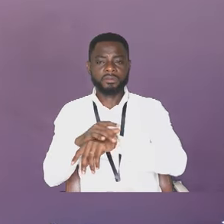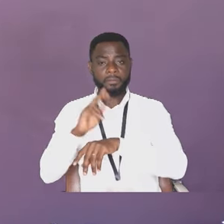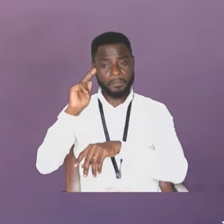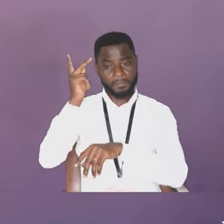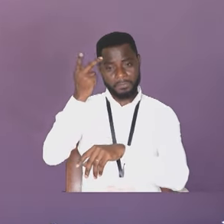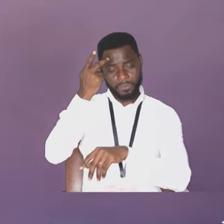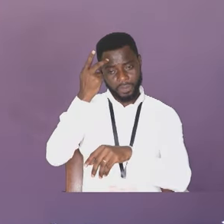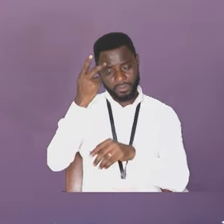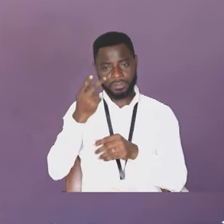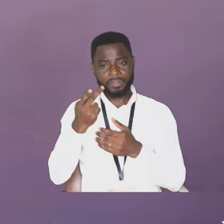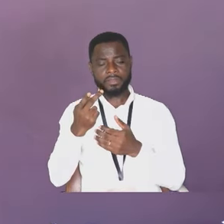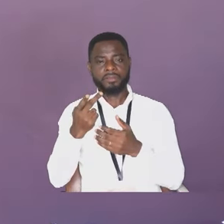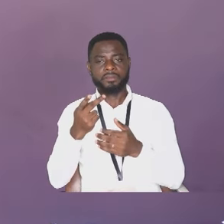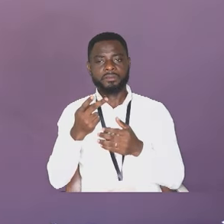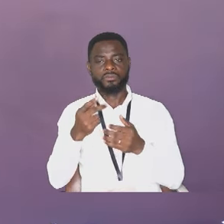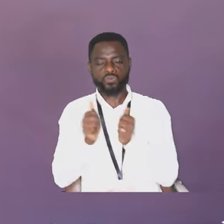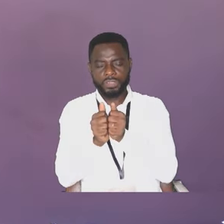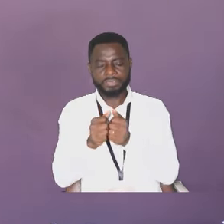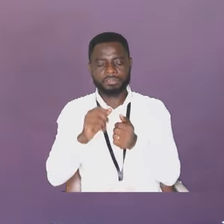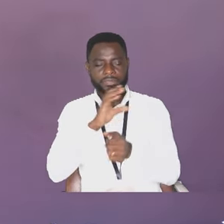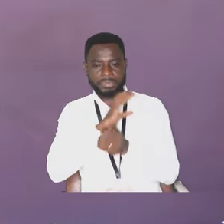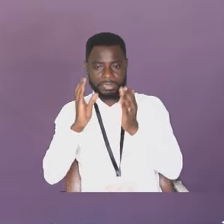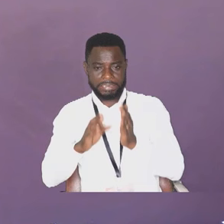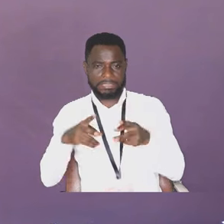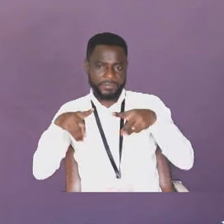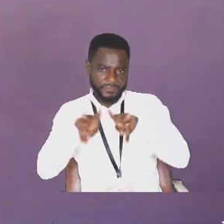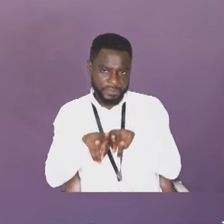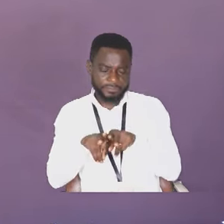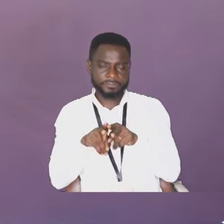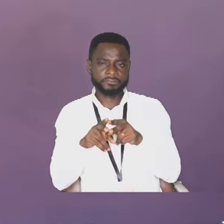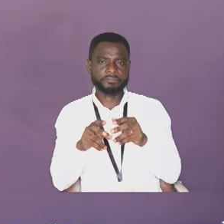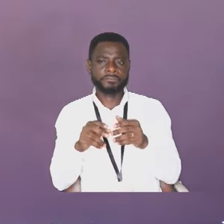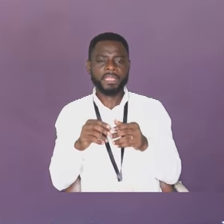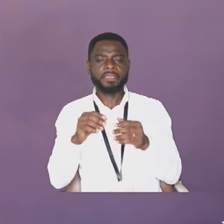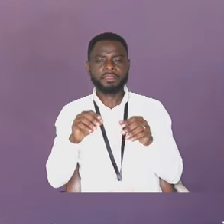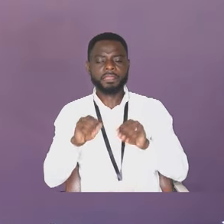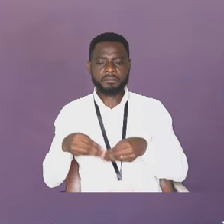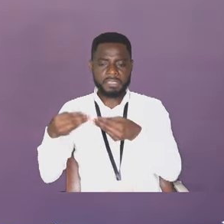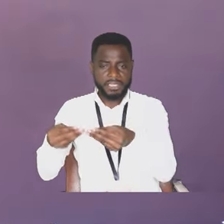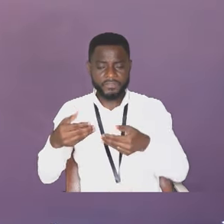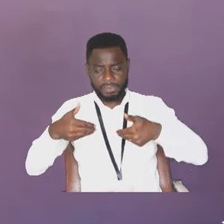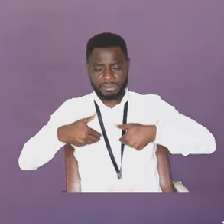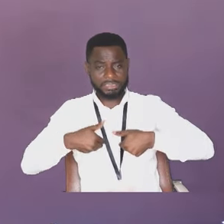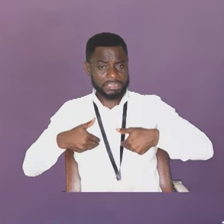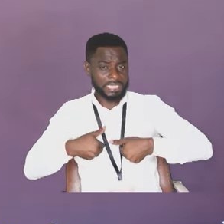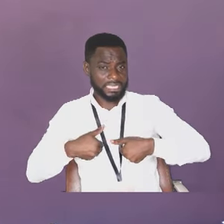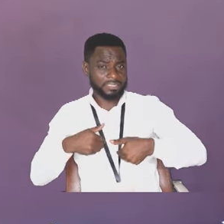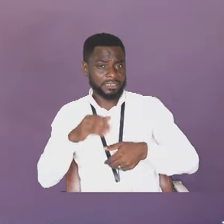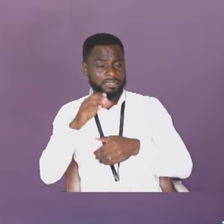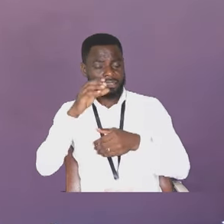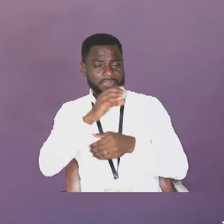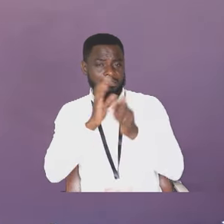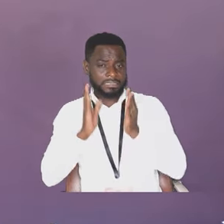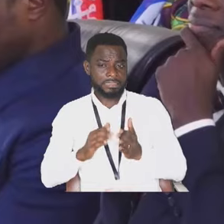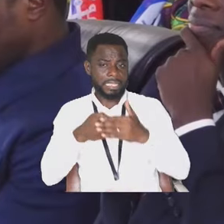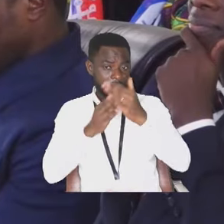arena with Christian values. Then assign young Christian politicians to career politicians and public